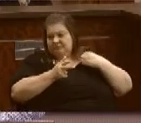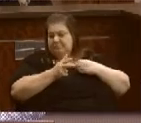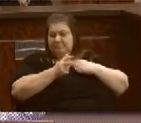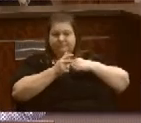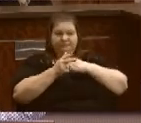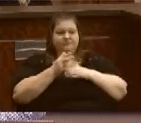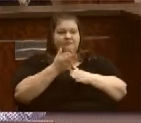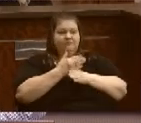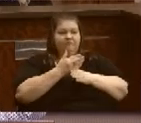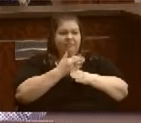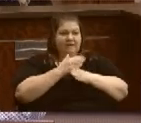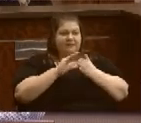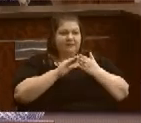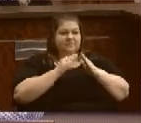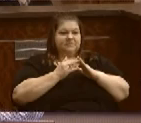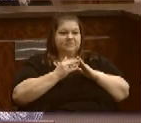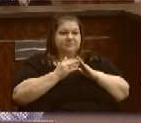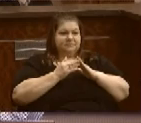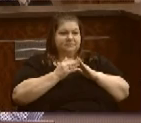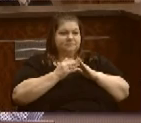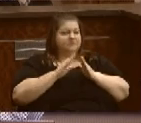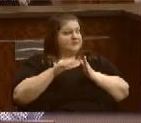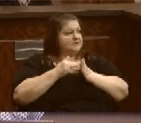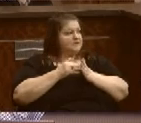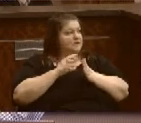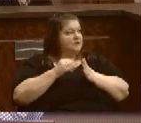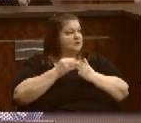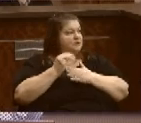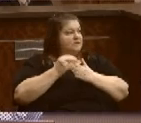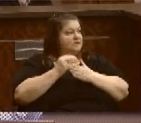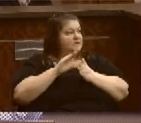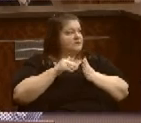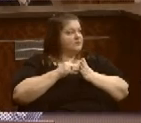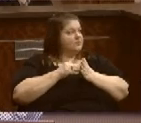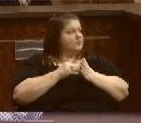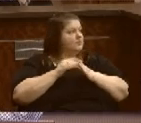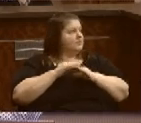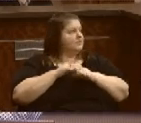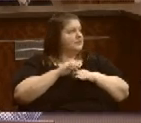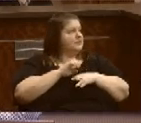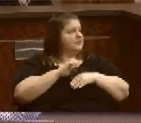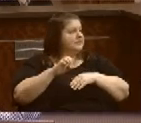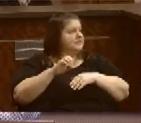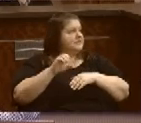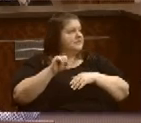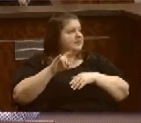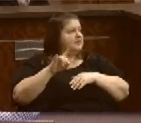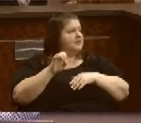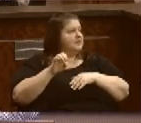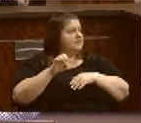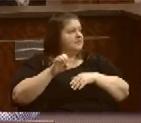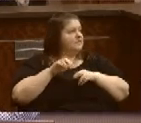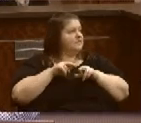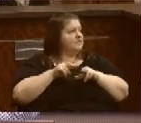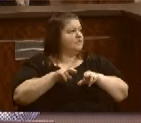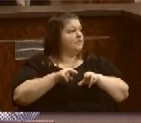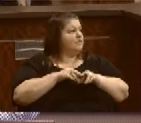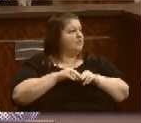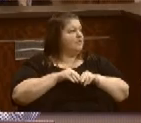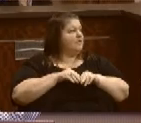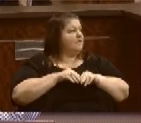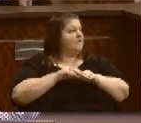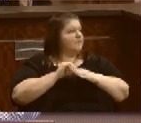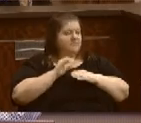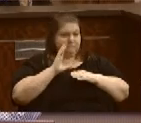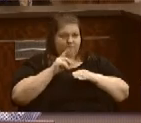between the town center and the shopping center on the east side of the road, which will